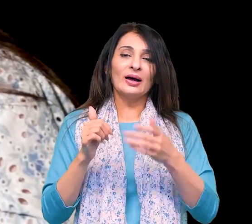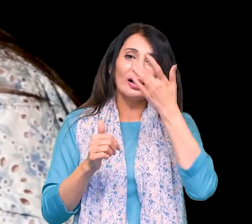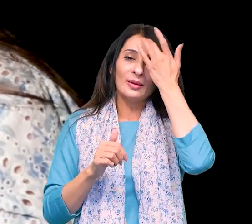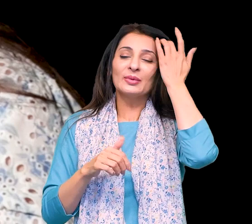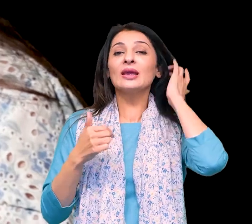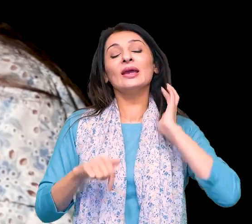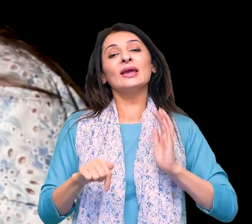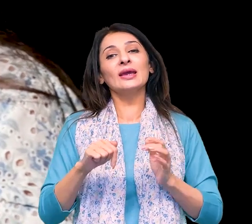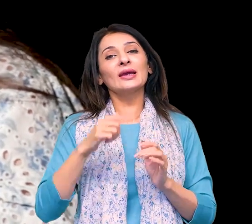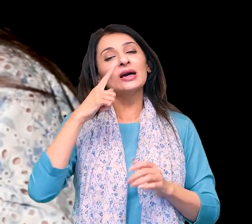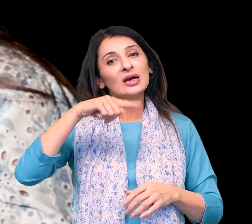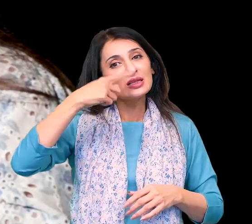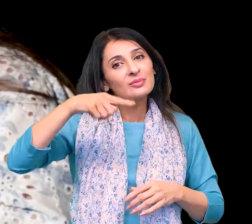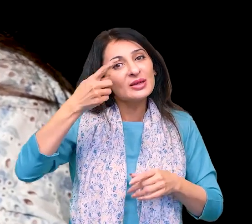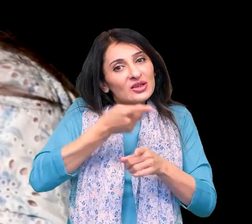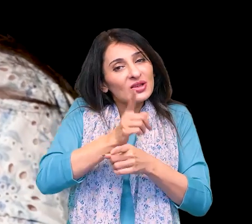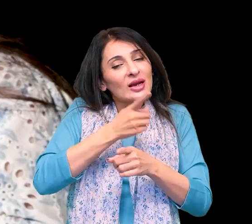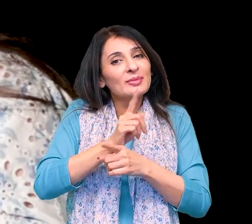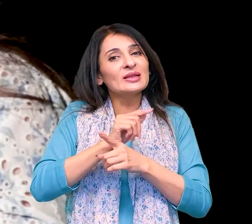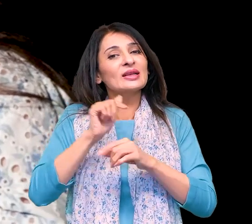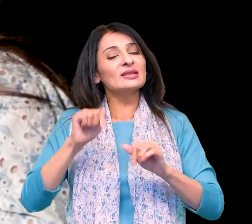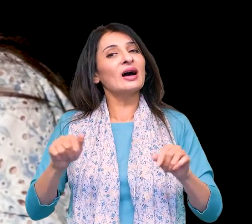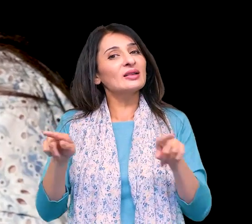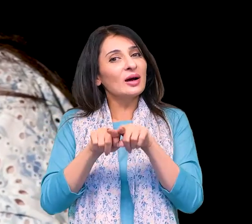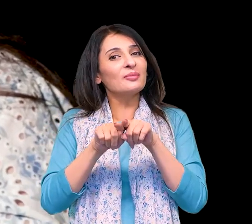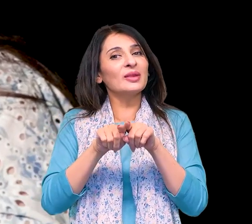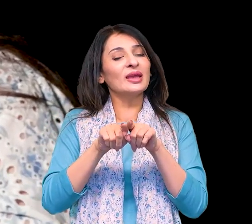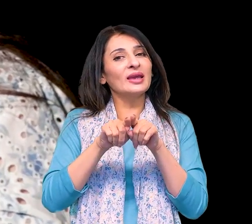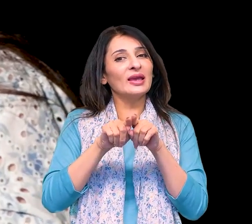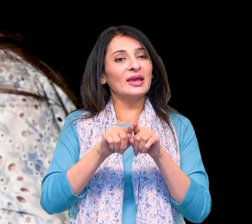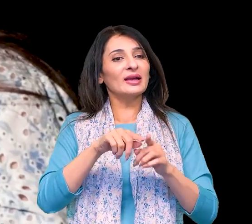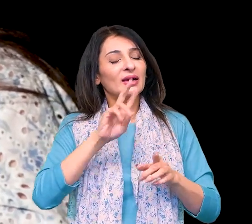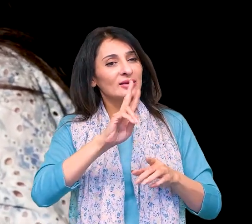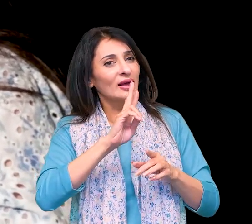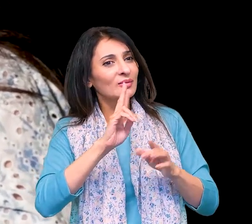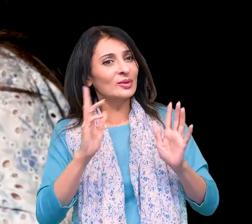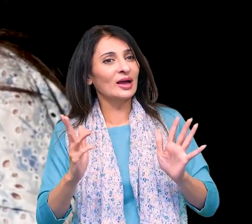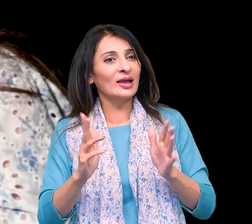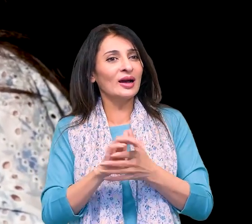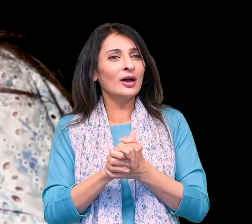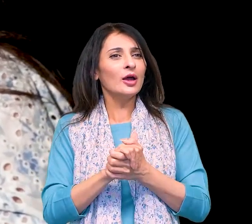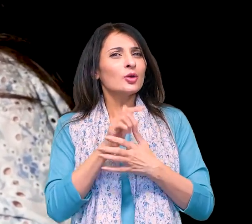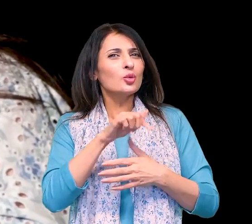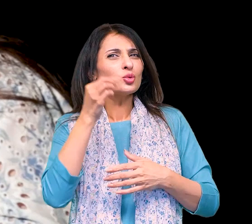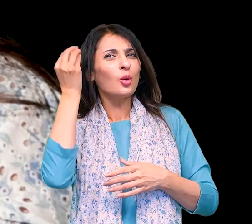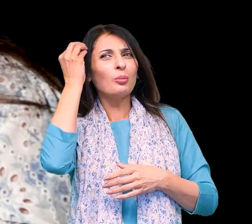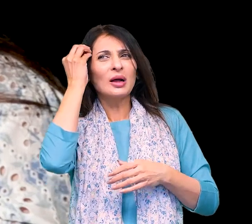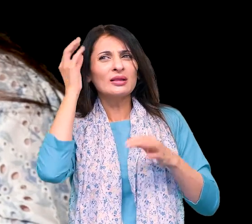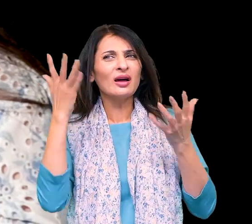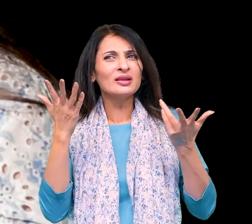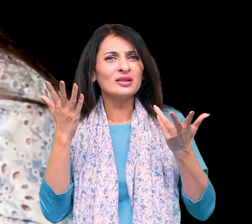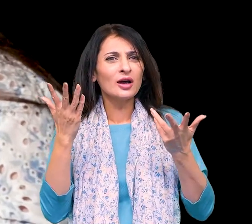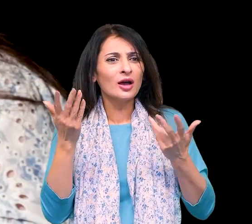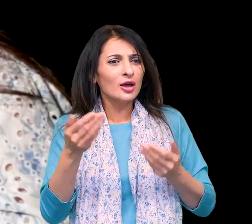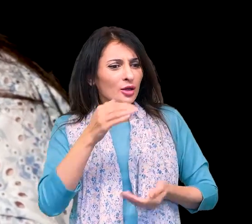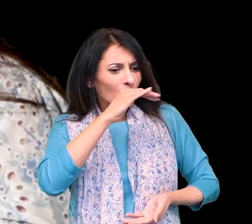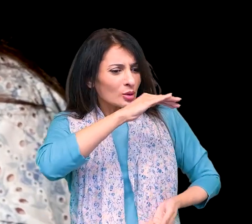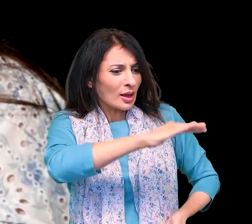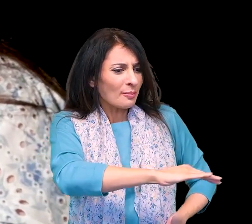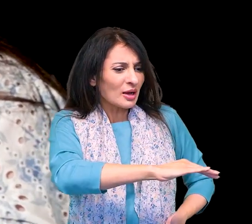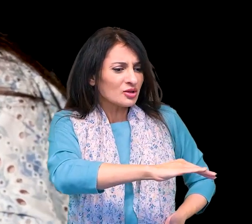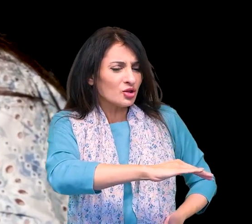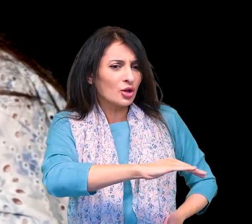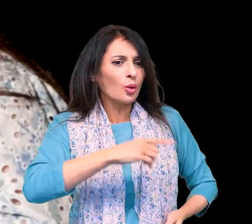it. And, with delays, the earlier you enter and intervene, the better the prognosis. So she was really grateful. And